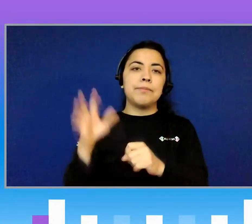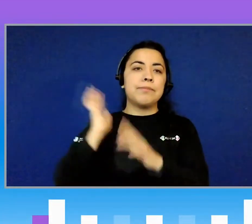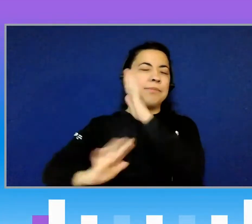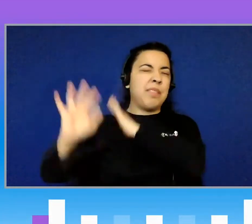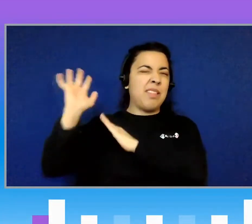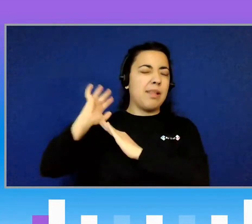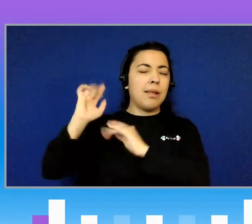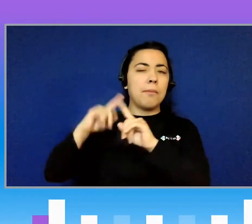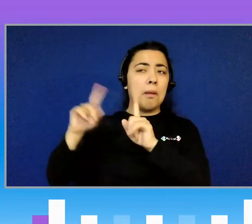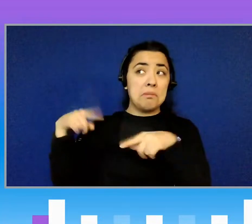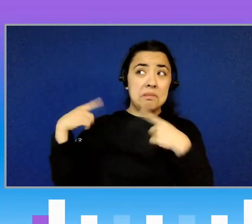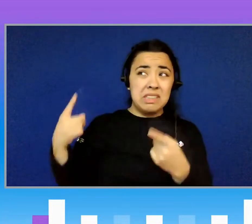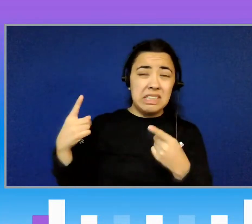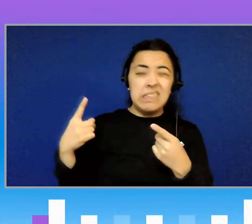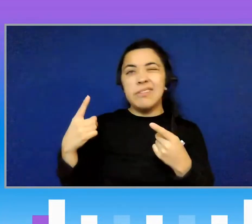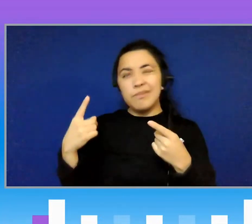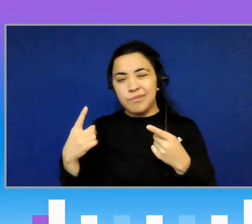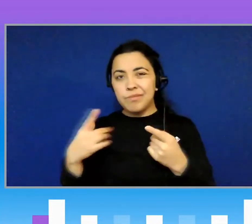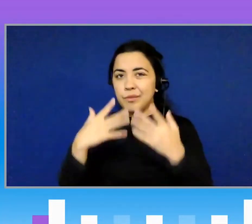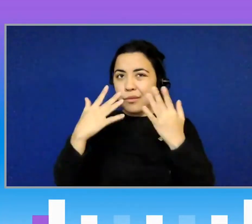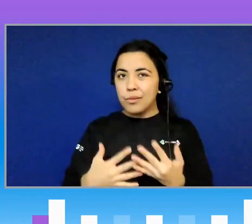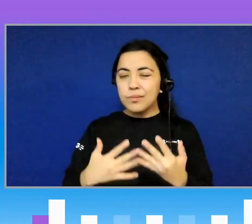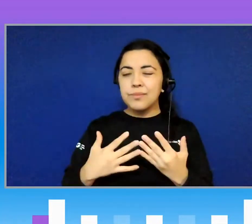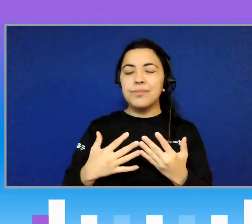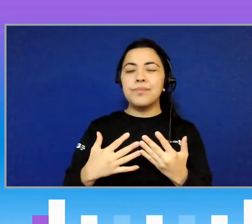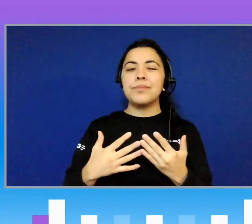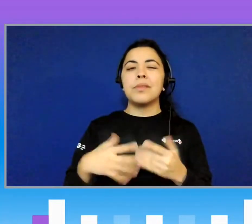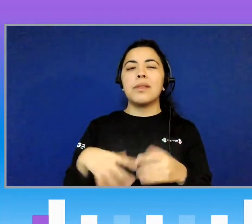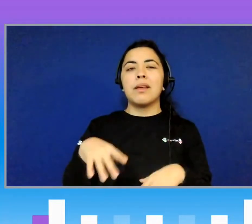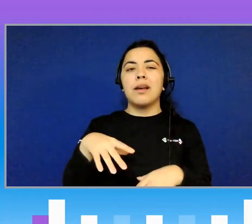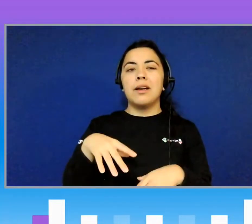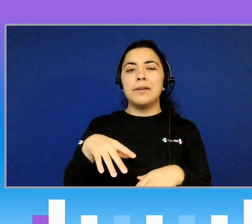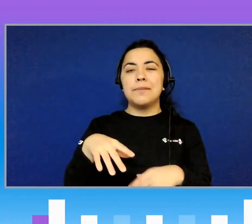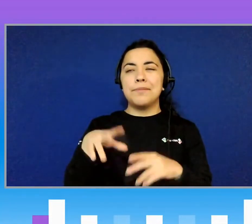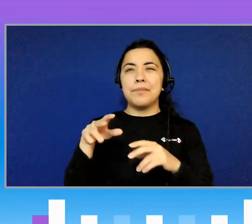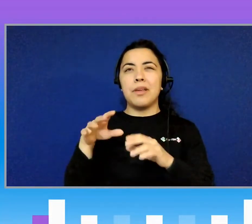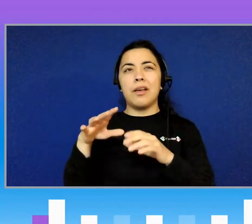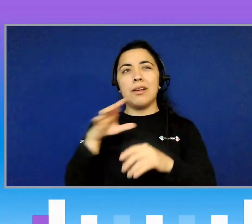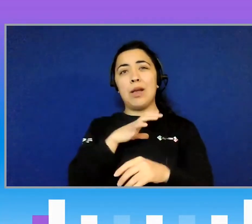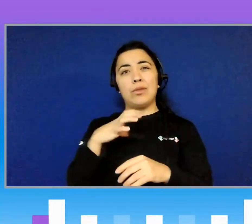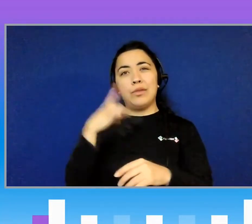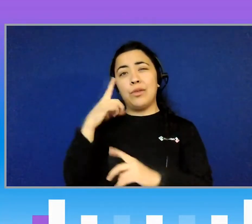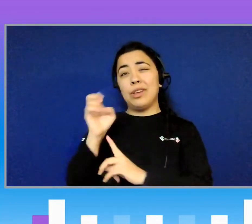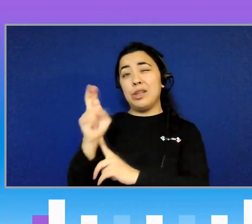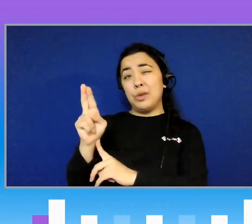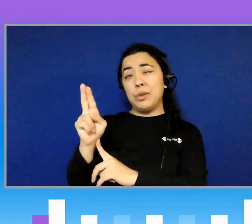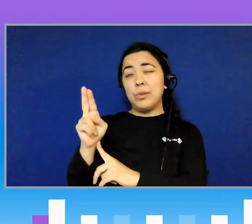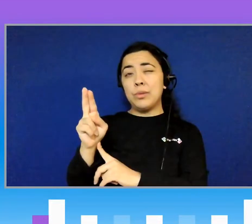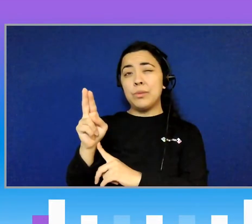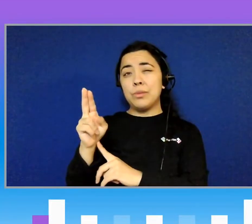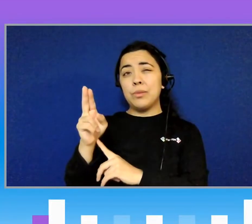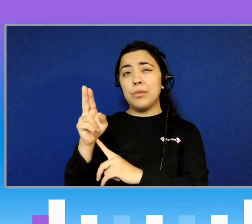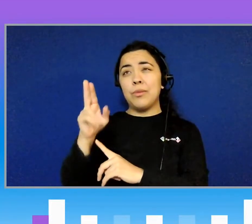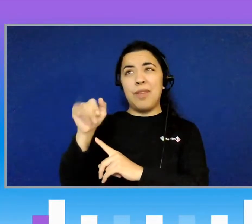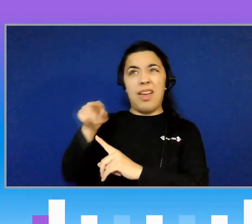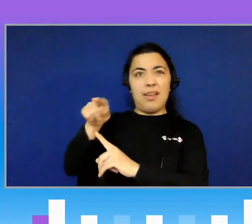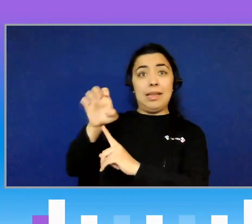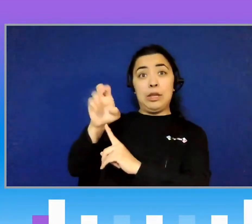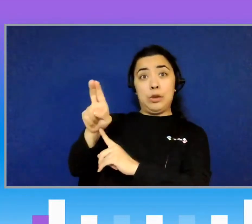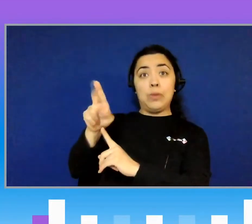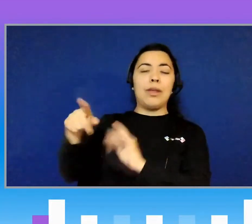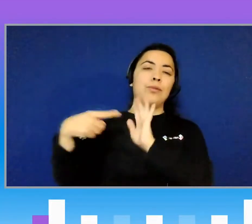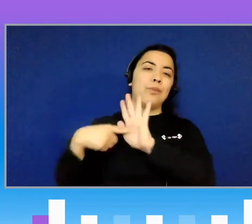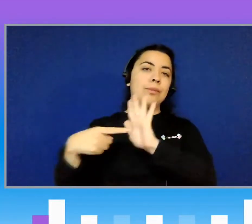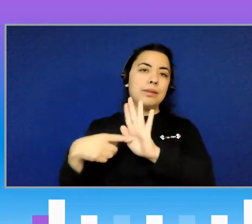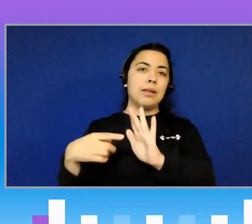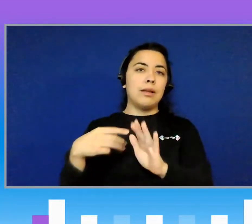But since then, unfortunately, the Council of the EU, and this is the institution that represents member